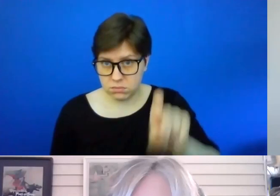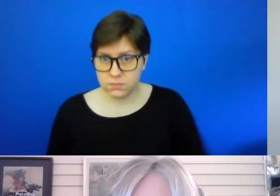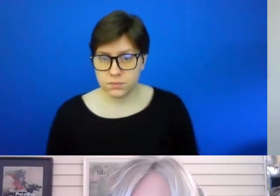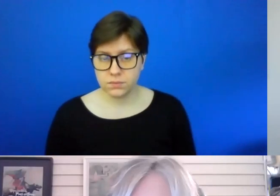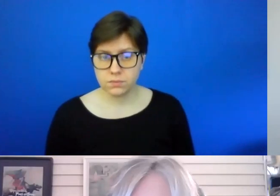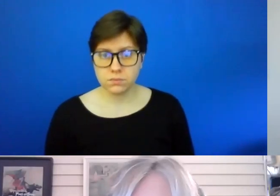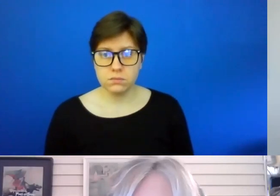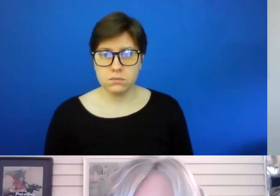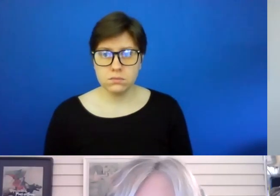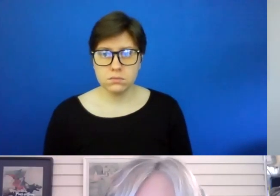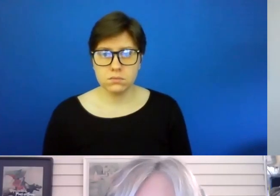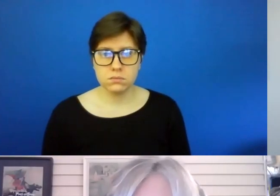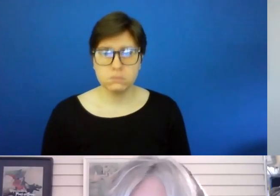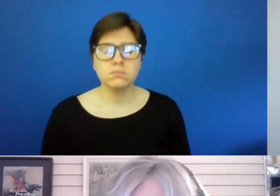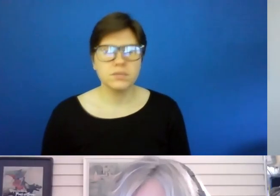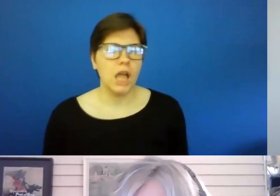Yeah. So let me say two things basically.